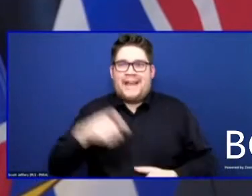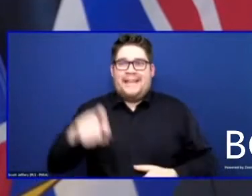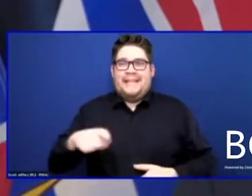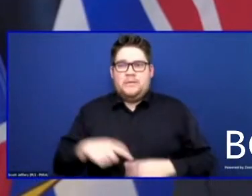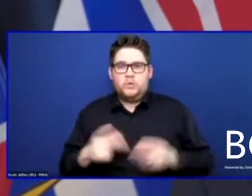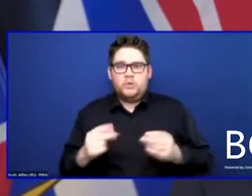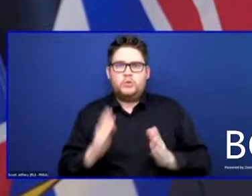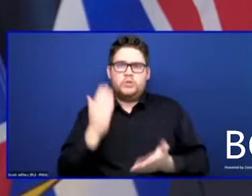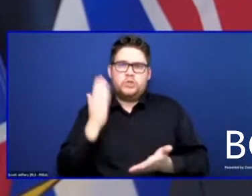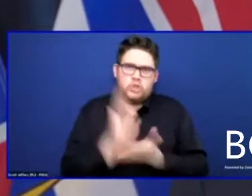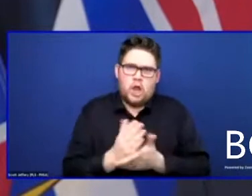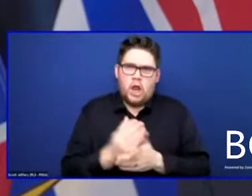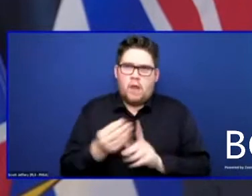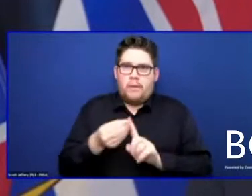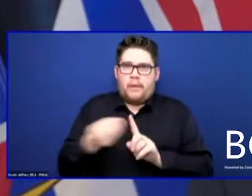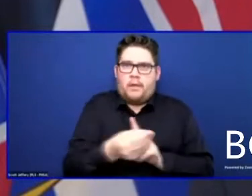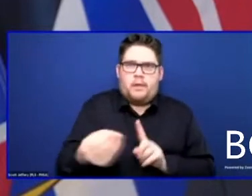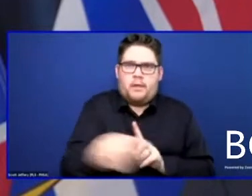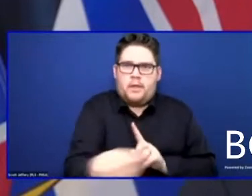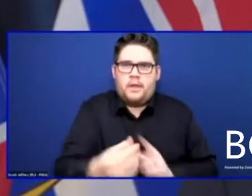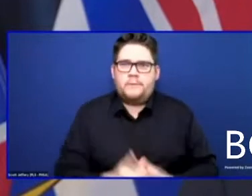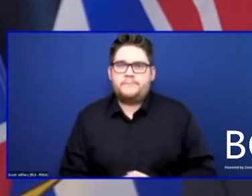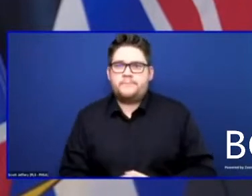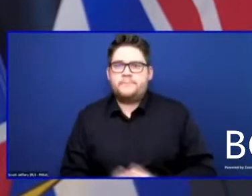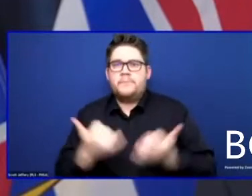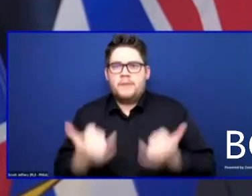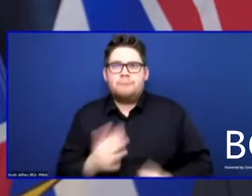testé positif pour COVID-19, pour un total de